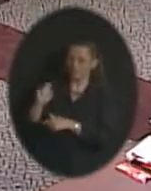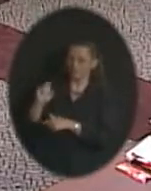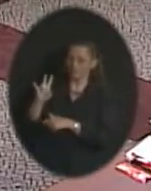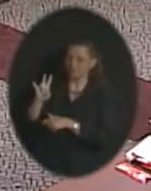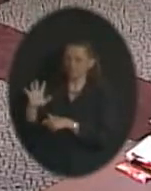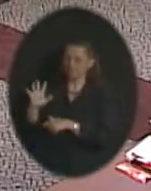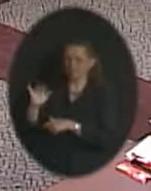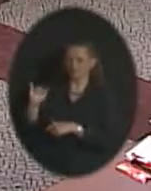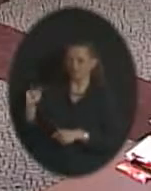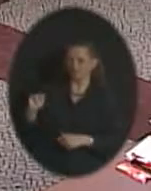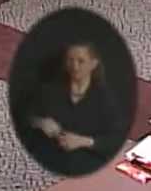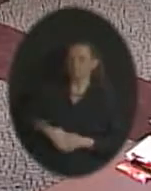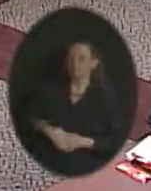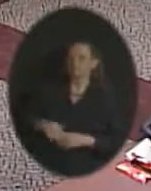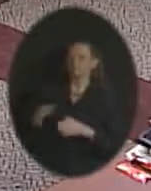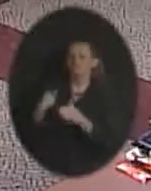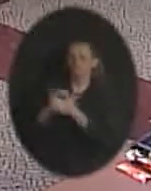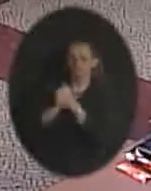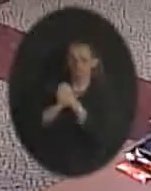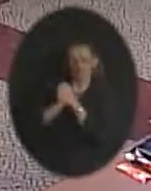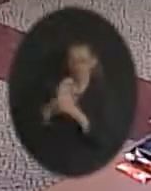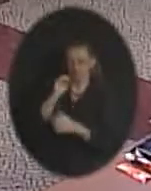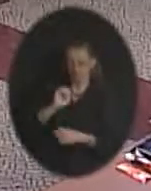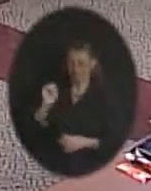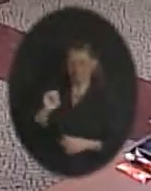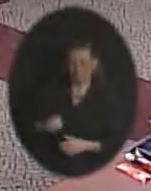inches. Congratulations to Olathe East.